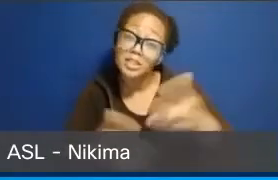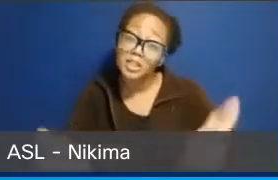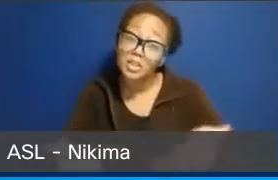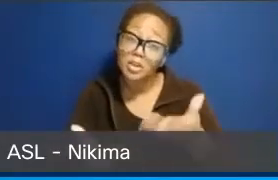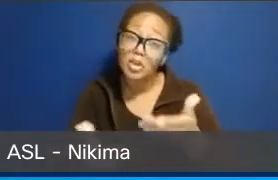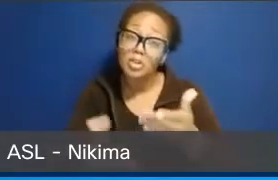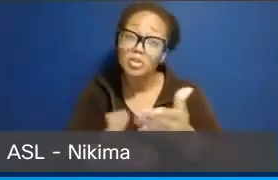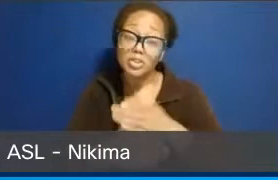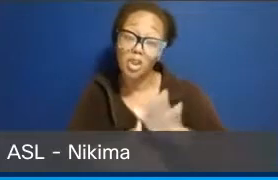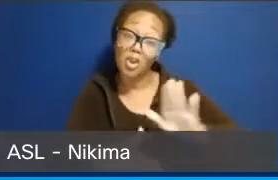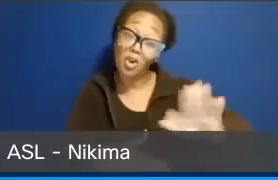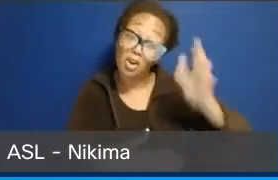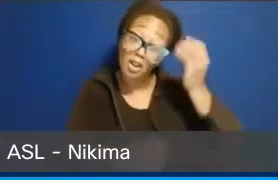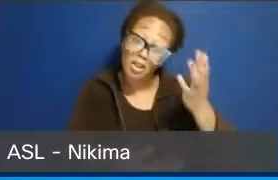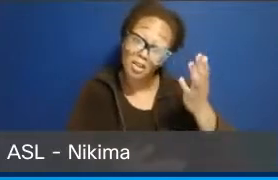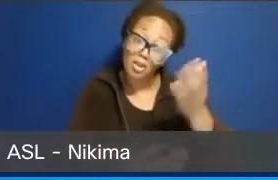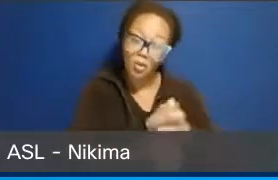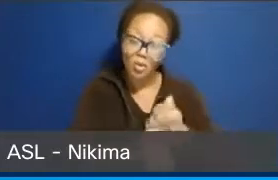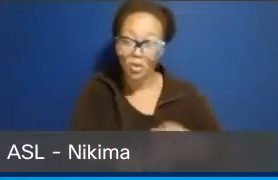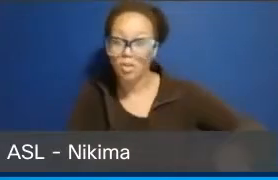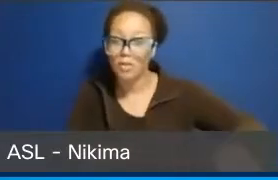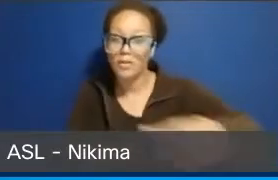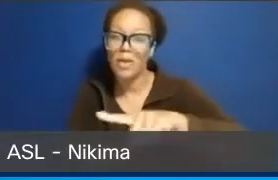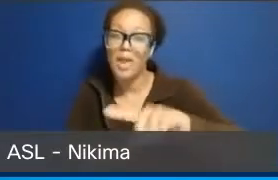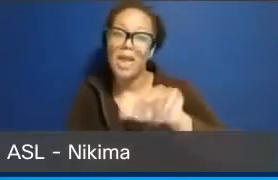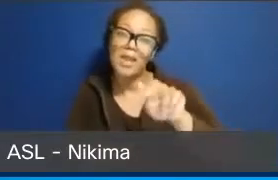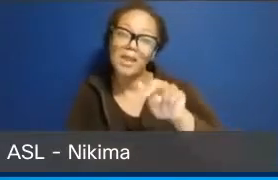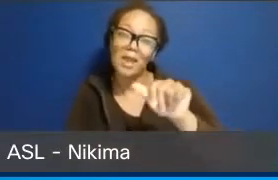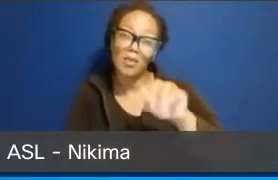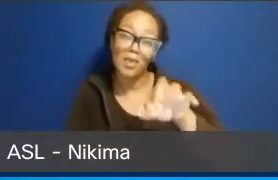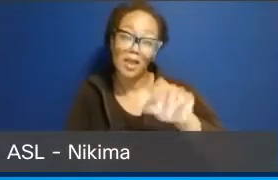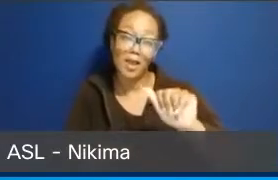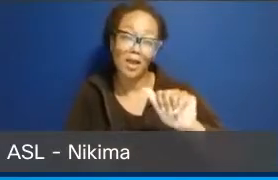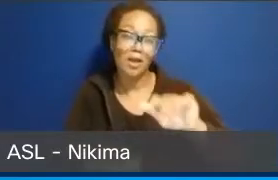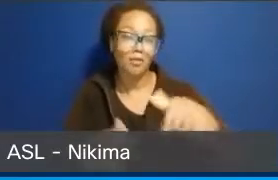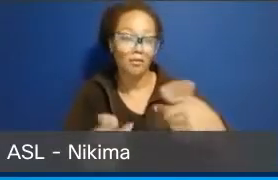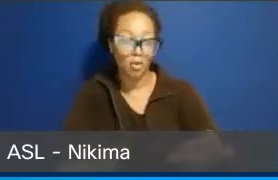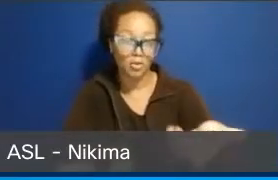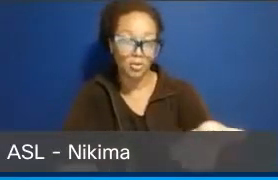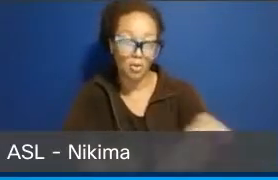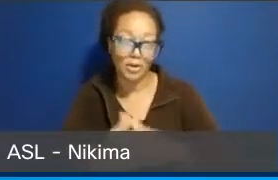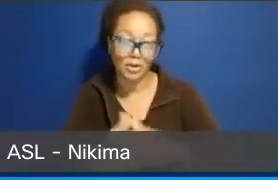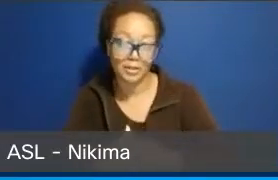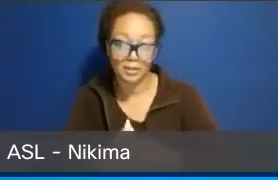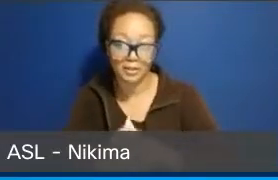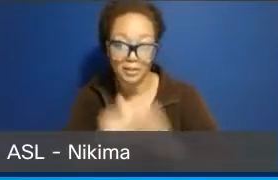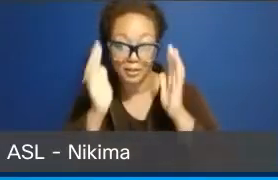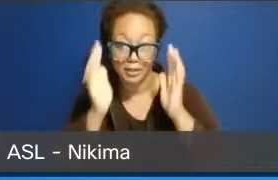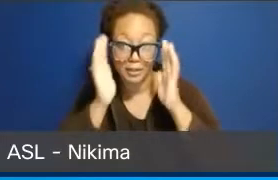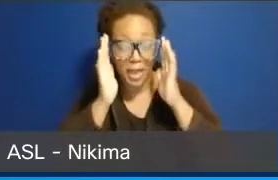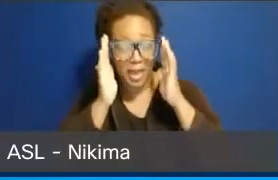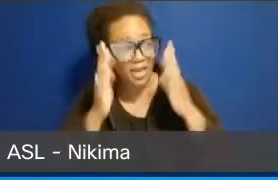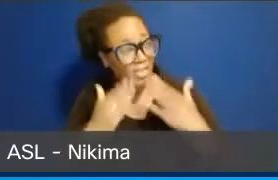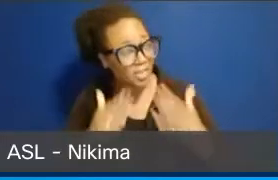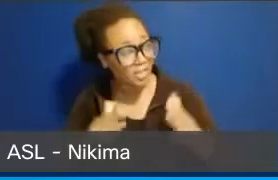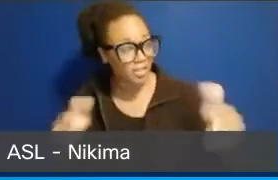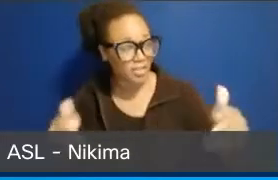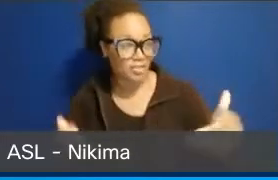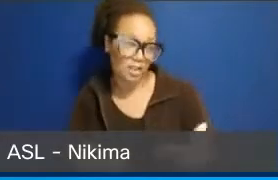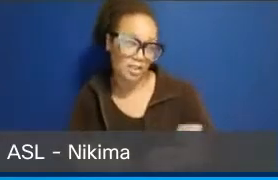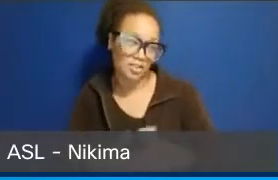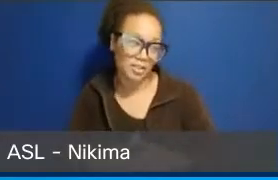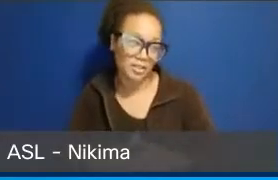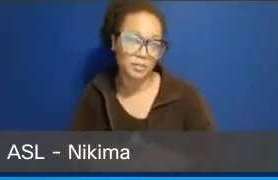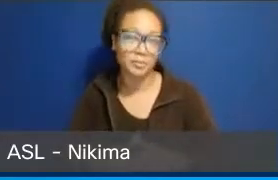you. Anna Maria, the floor is yours. Thank you so much for that introduction.